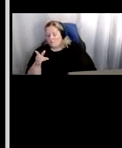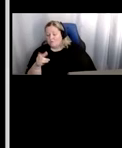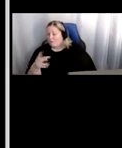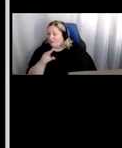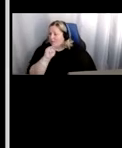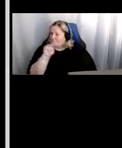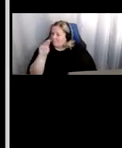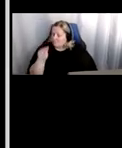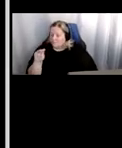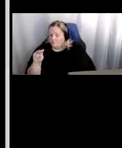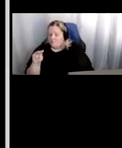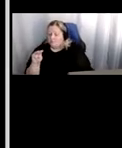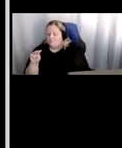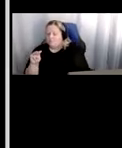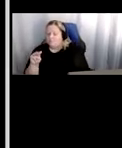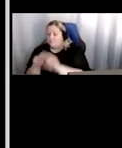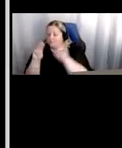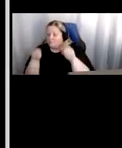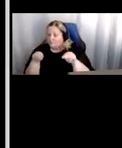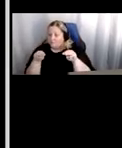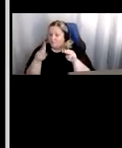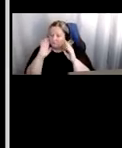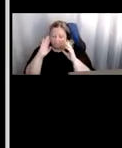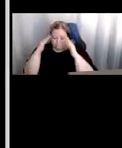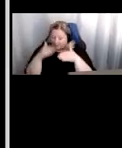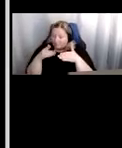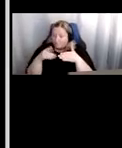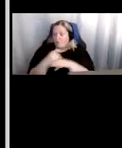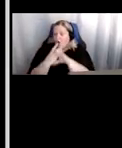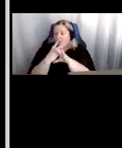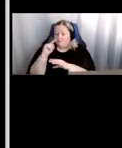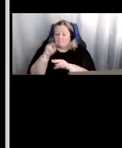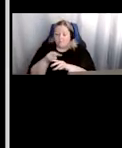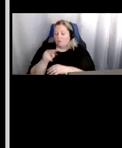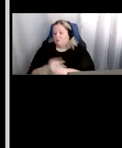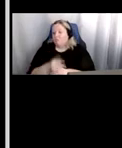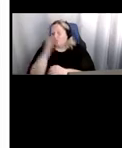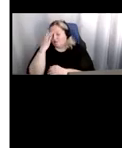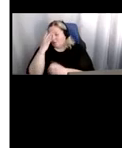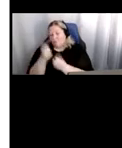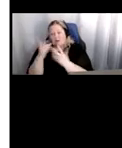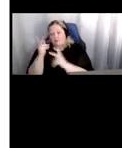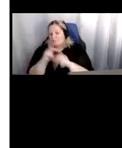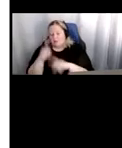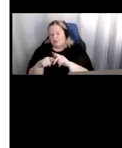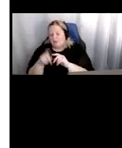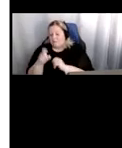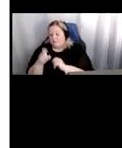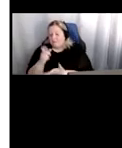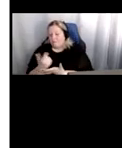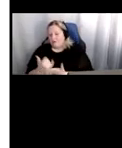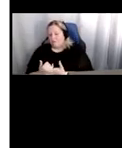are deliberately making things for online viewing because they know that many people need that at this